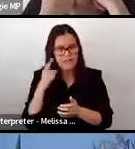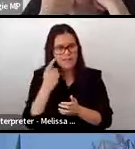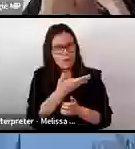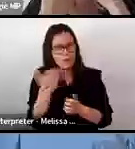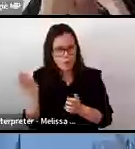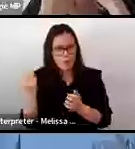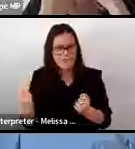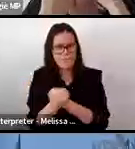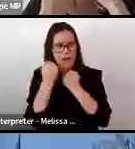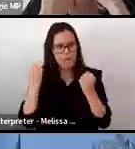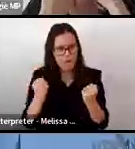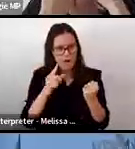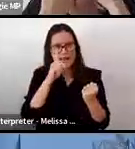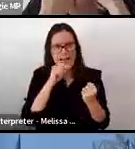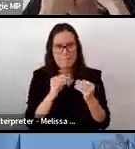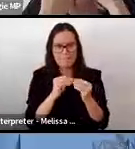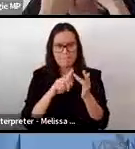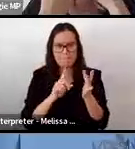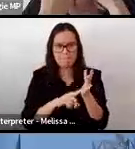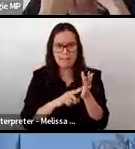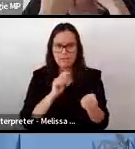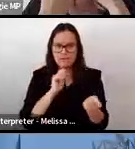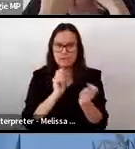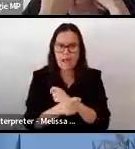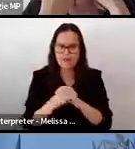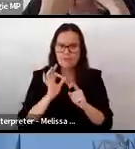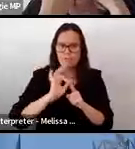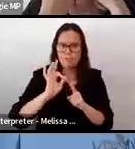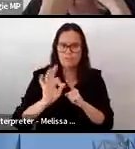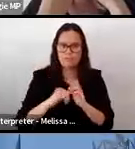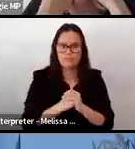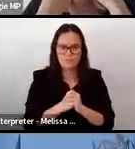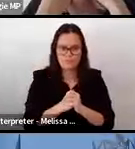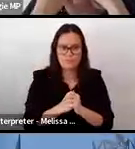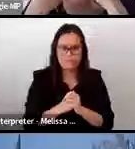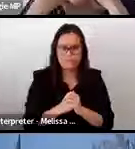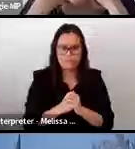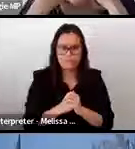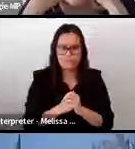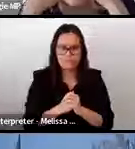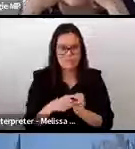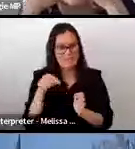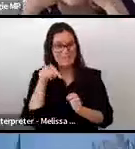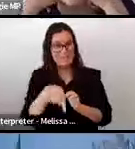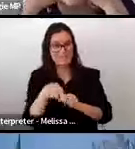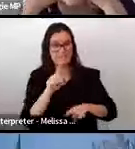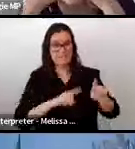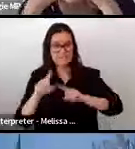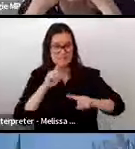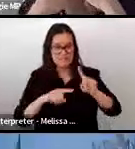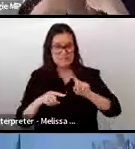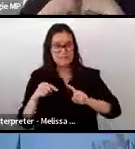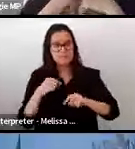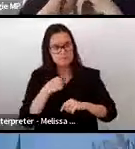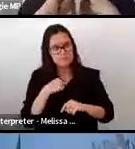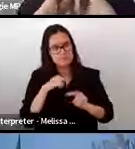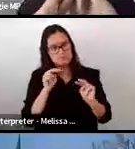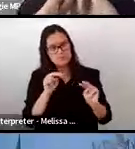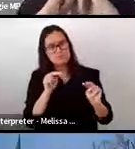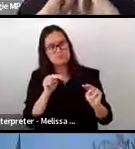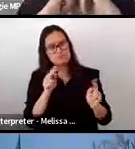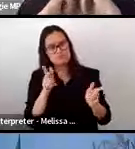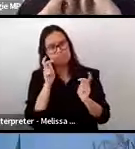bill. At these hearings, and I've been listening into some of the submitters over the past few